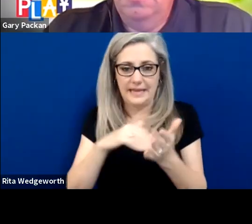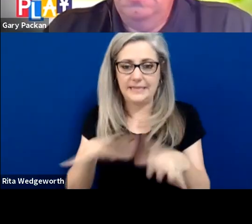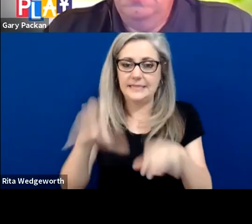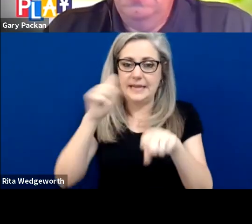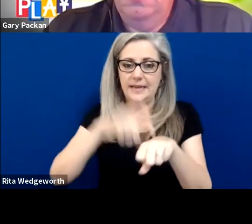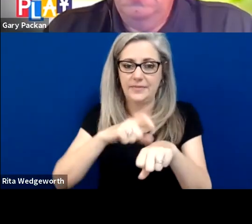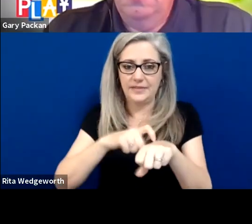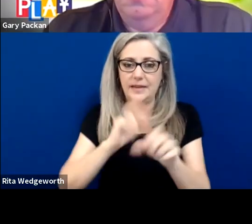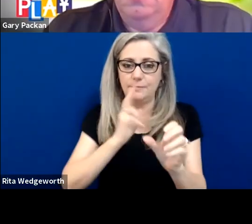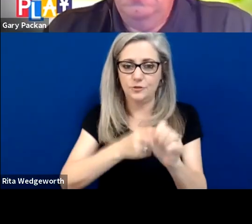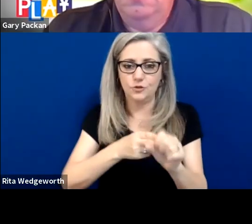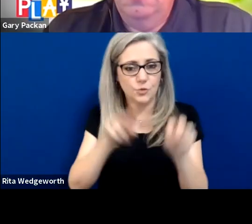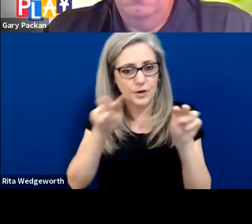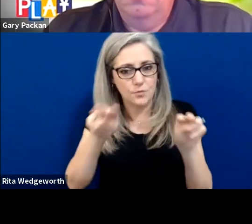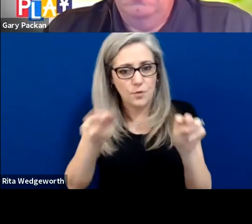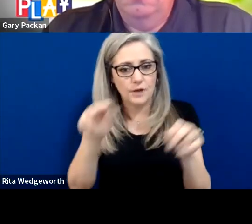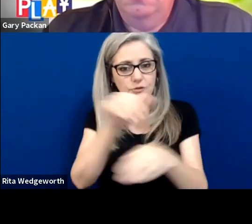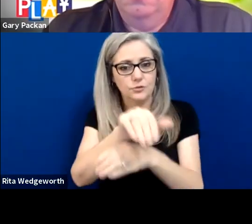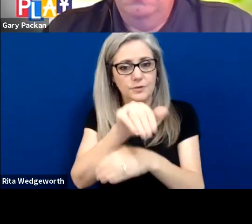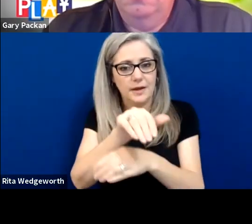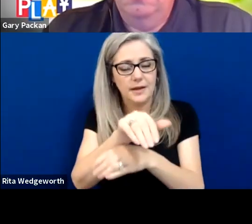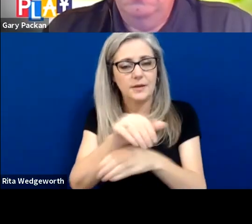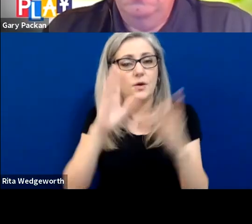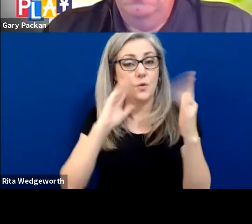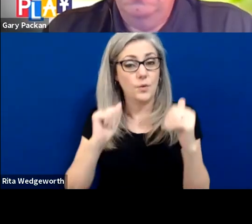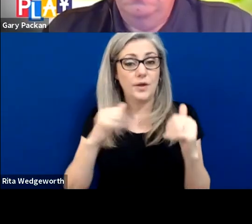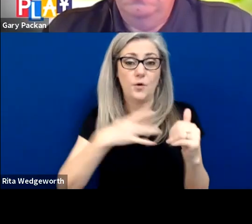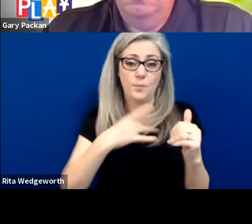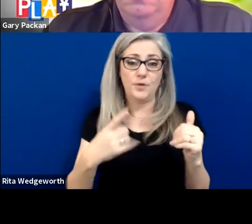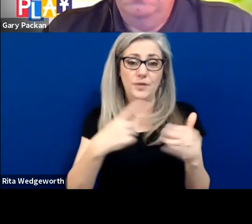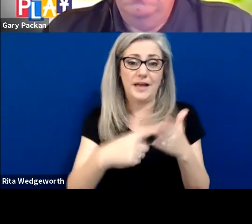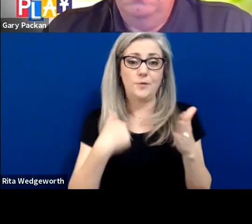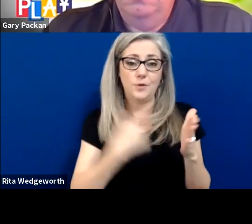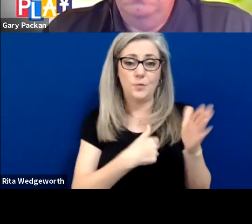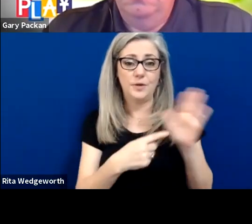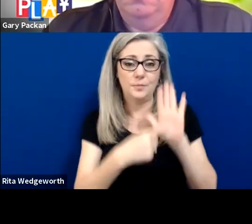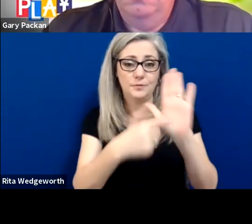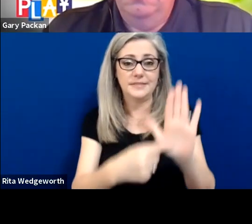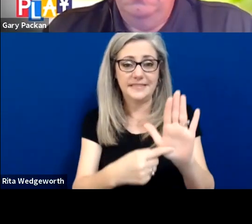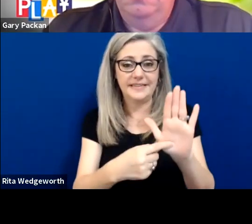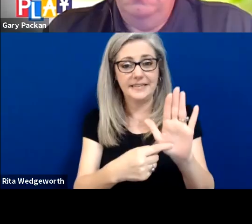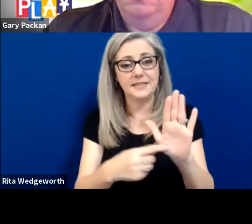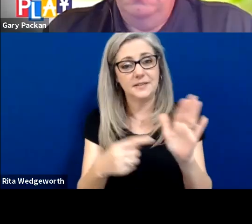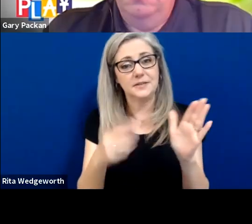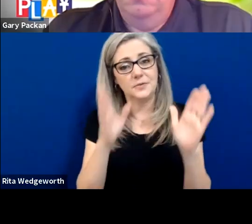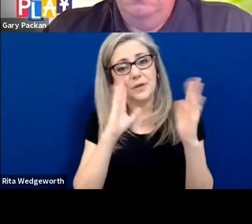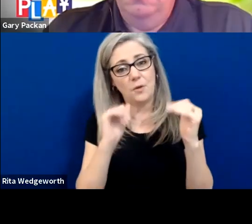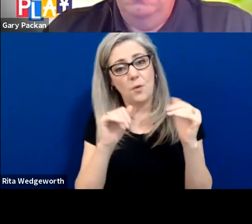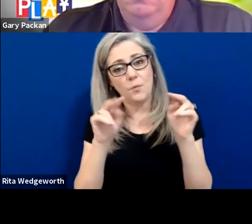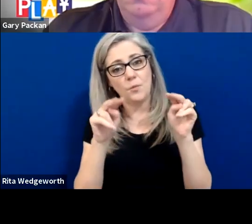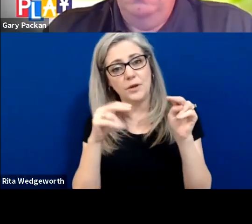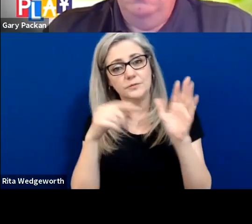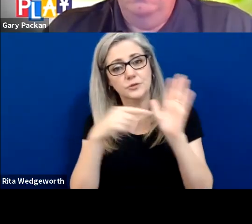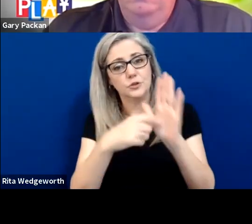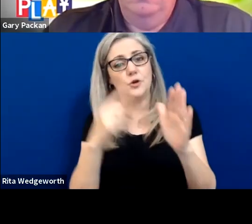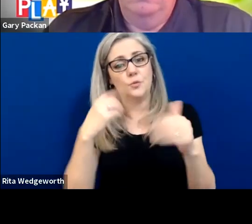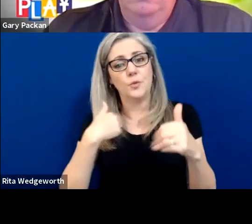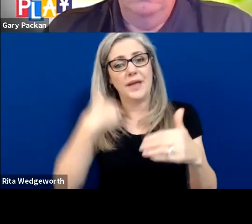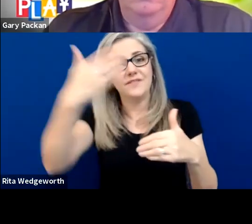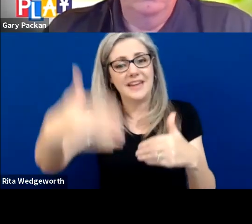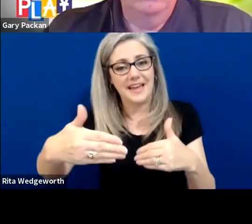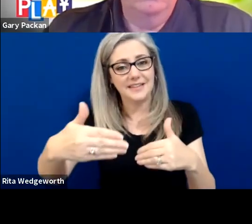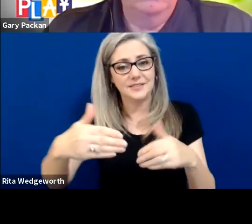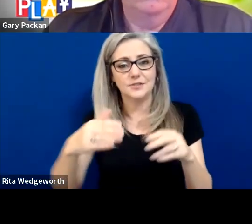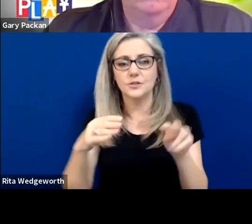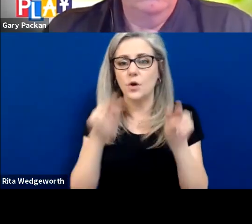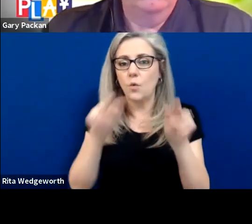join us tonight. We hope you like what we presented, and we look forward in showing you what we have next, and look out for that